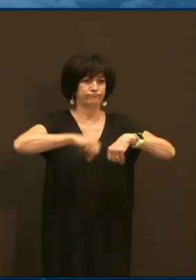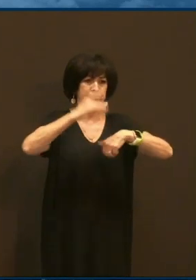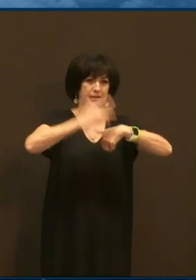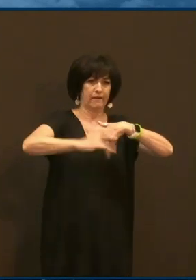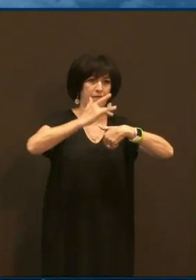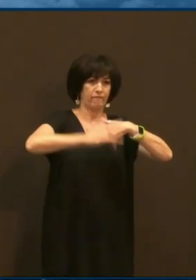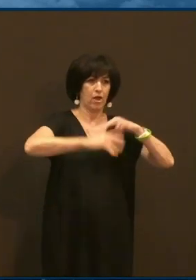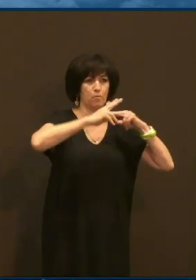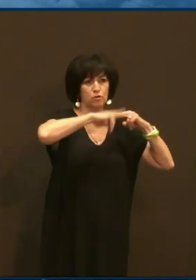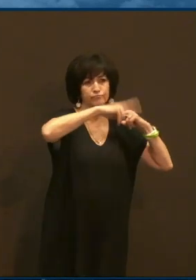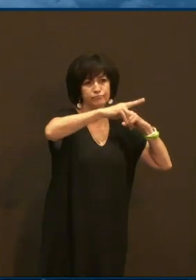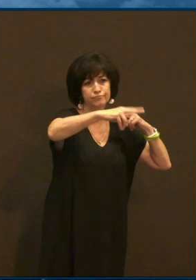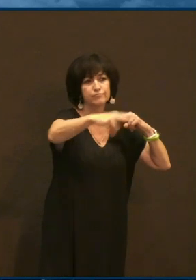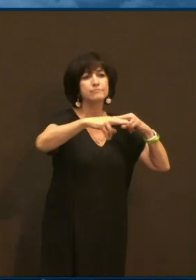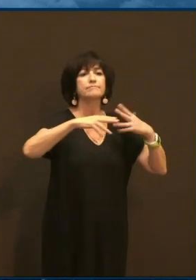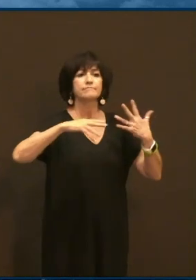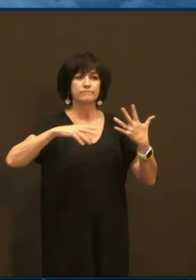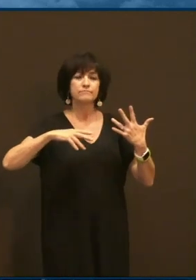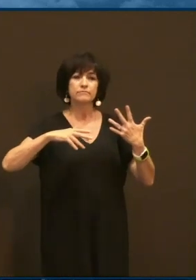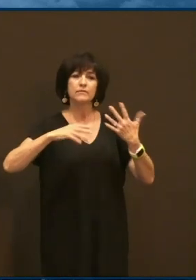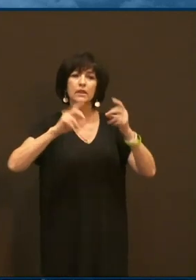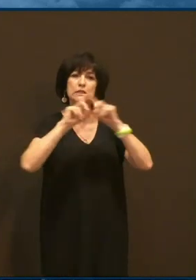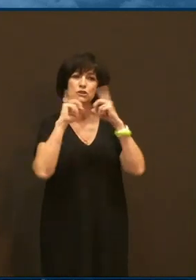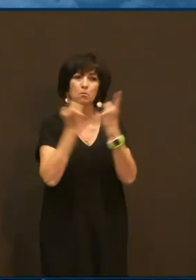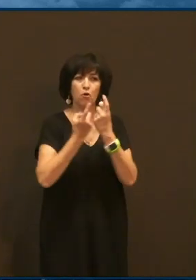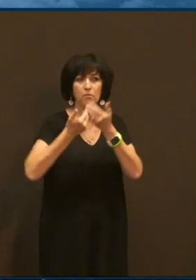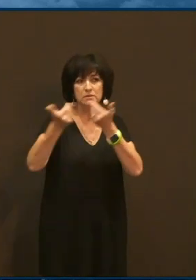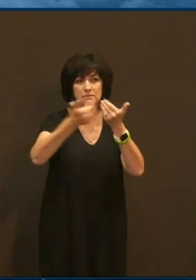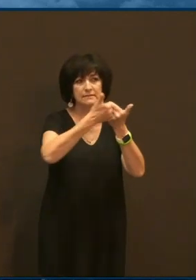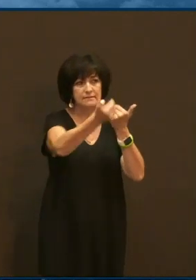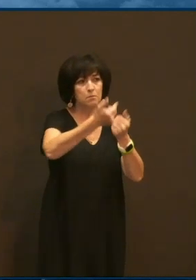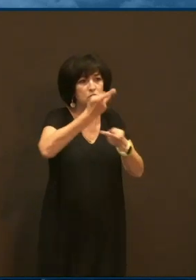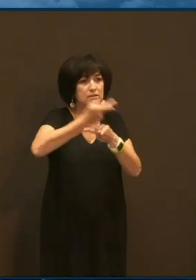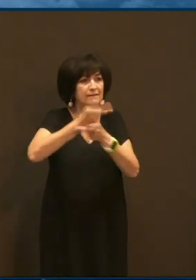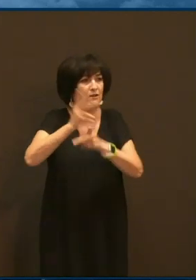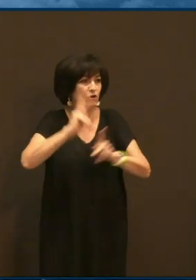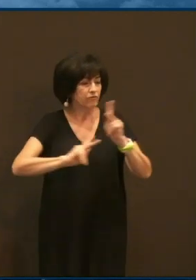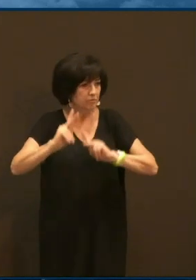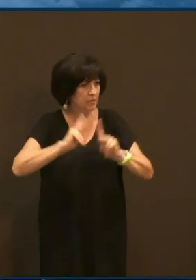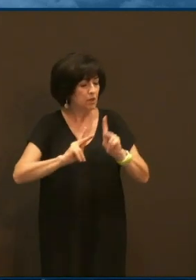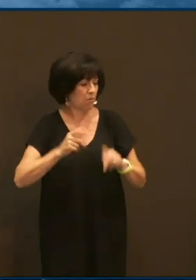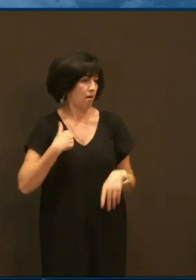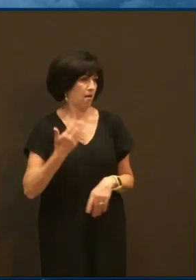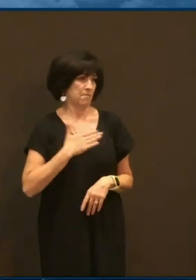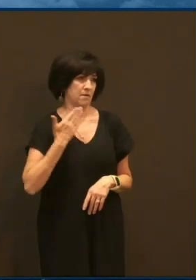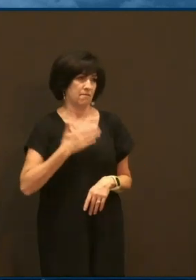But certainly it is a concern, and glad that the governor has